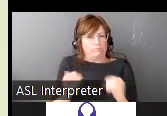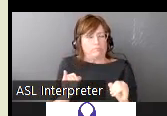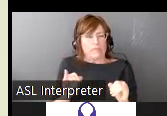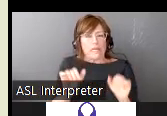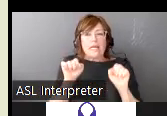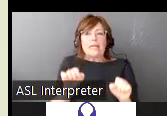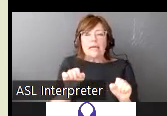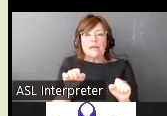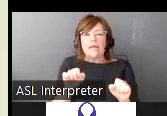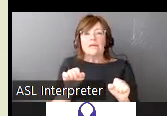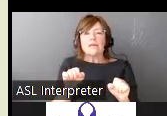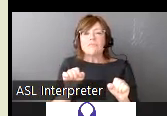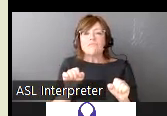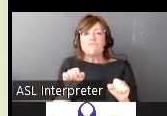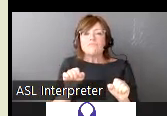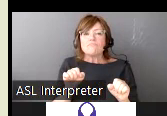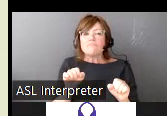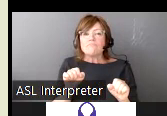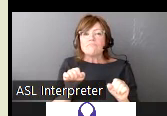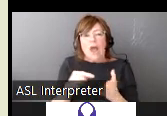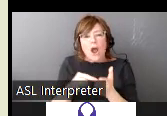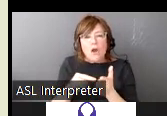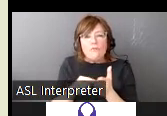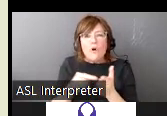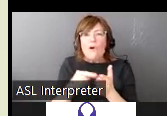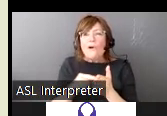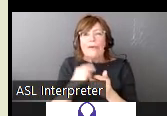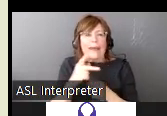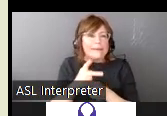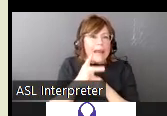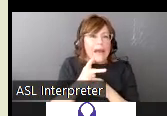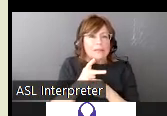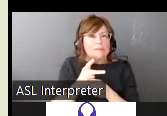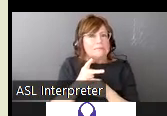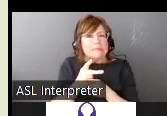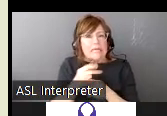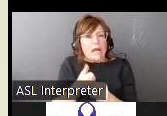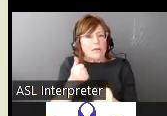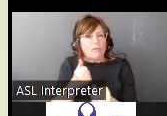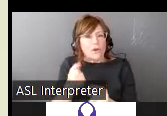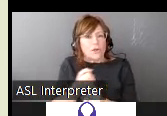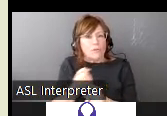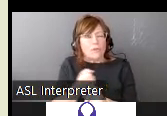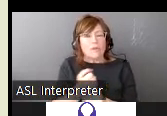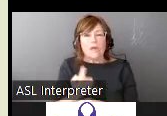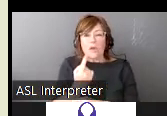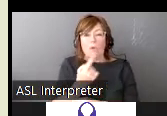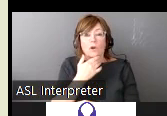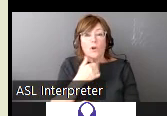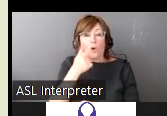the necessary care and avoid abusive situations from happening. As one older male participant